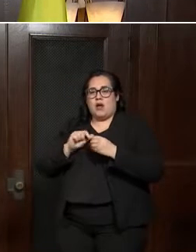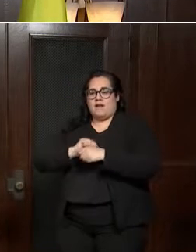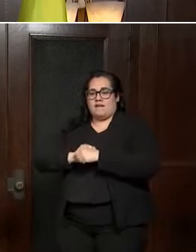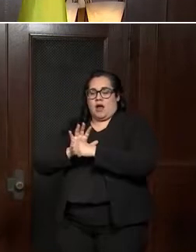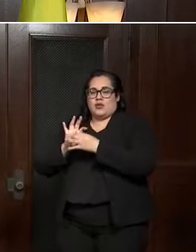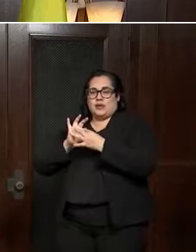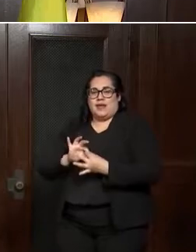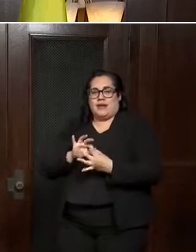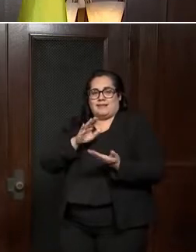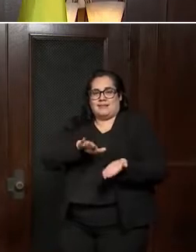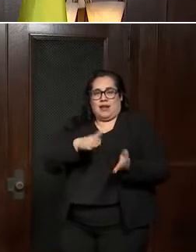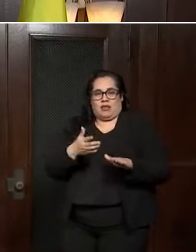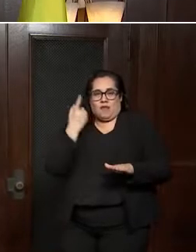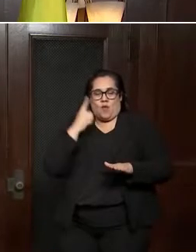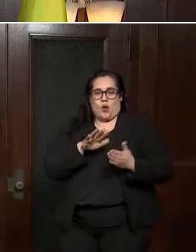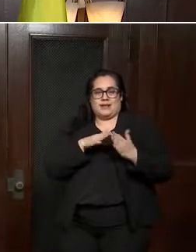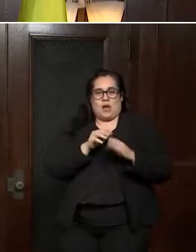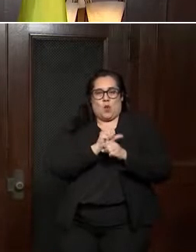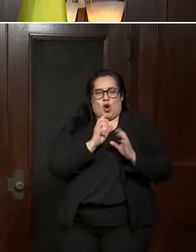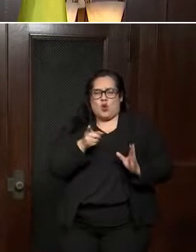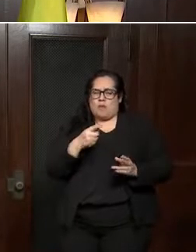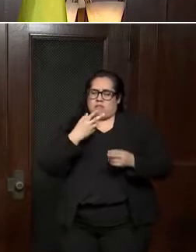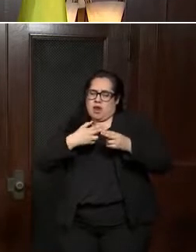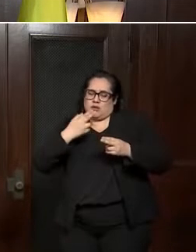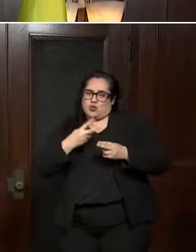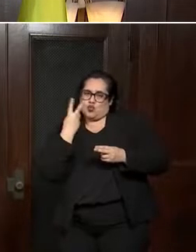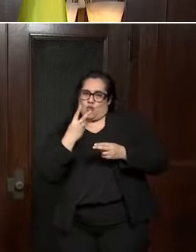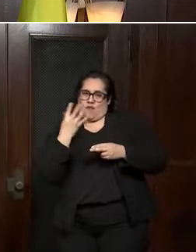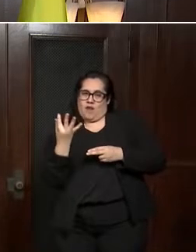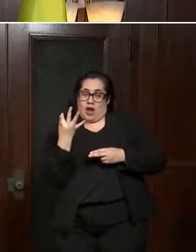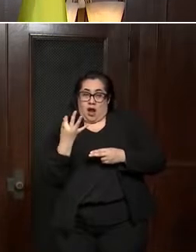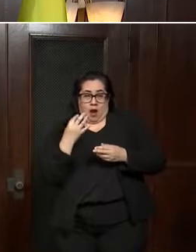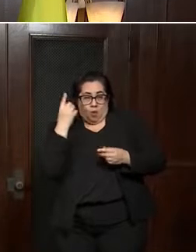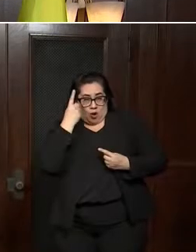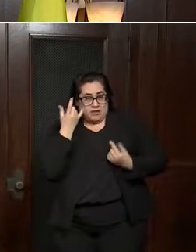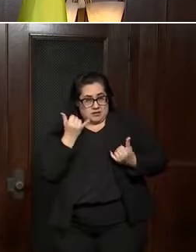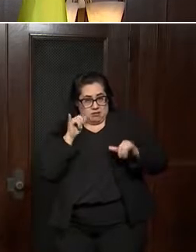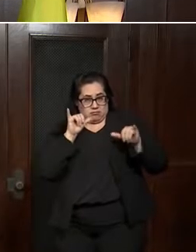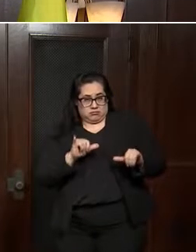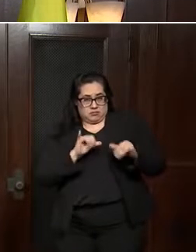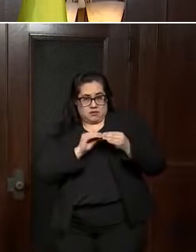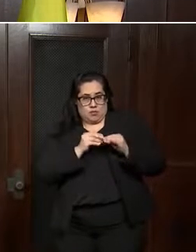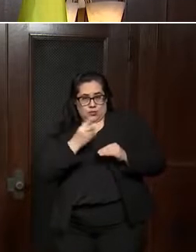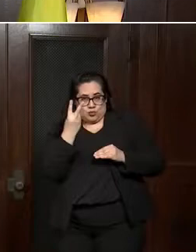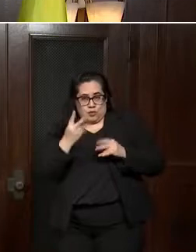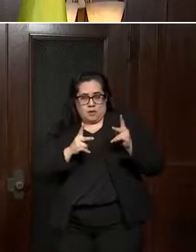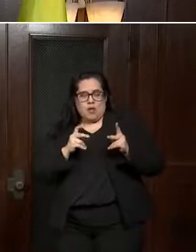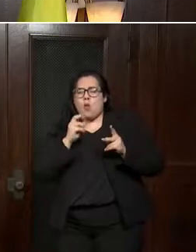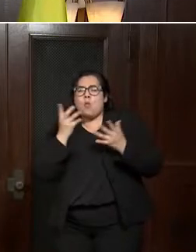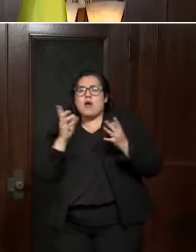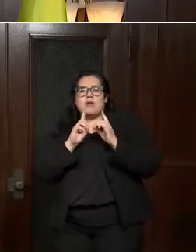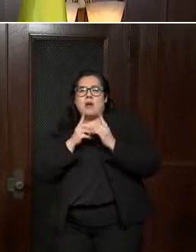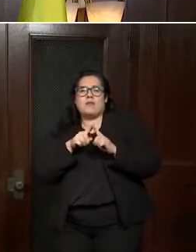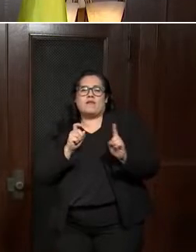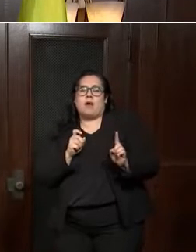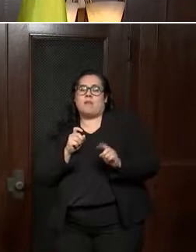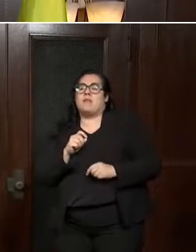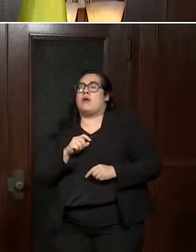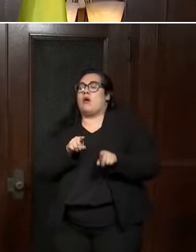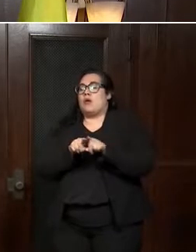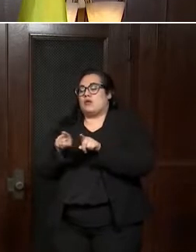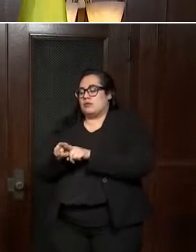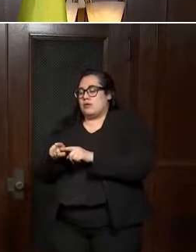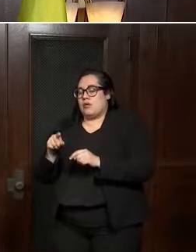city workers. You had mentioned 2 on Friday. I'm wondering if it is still 2 people and what departments they were from.